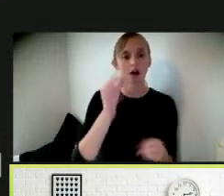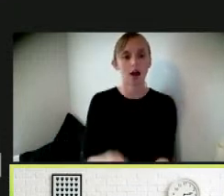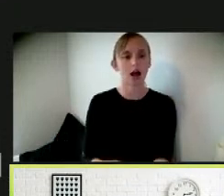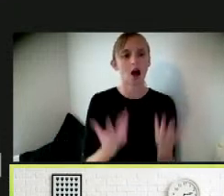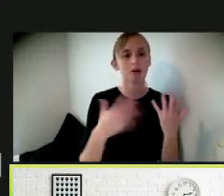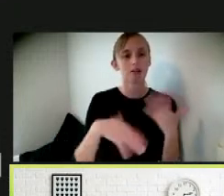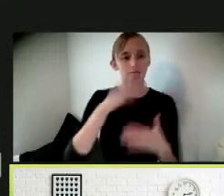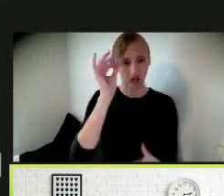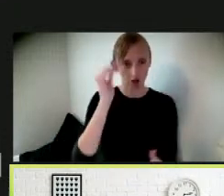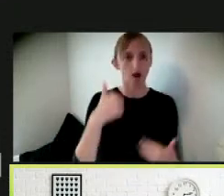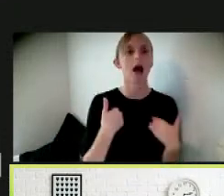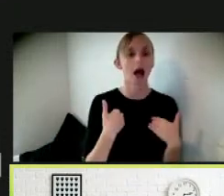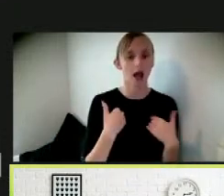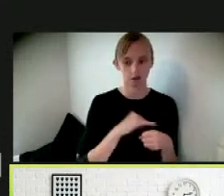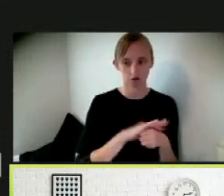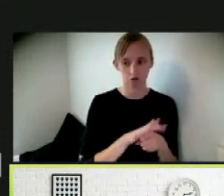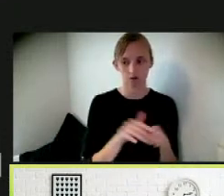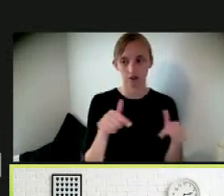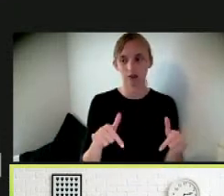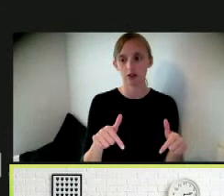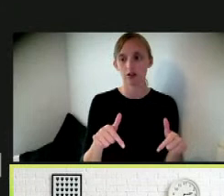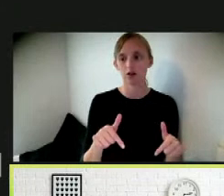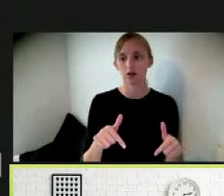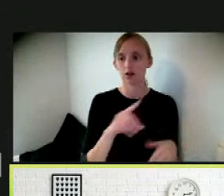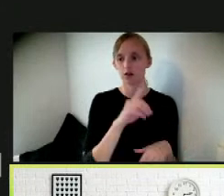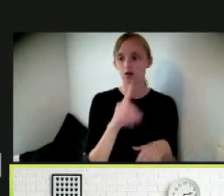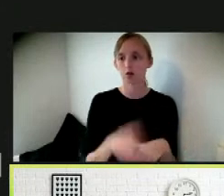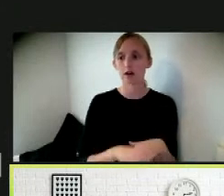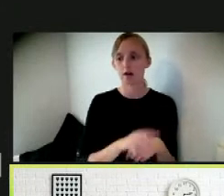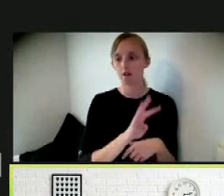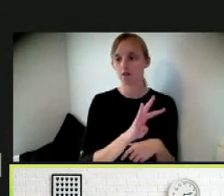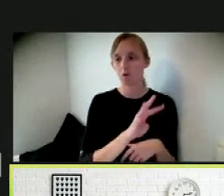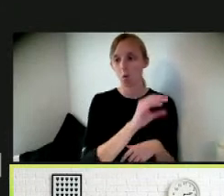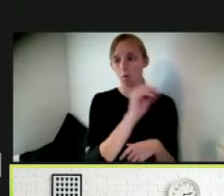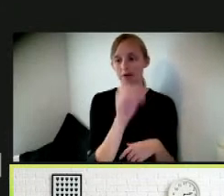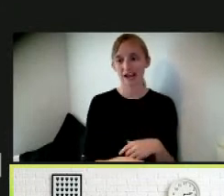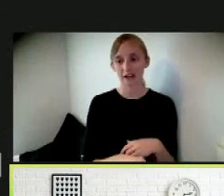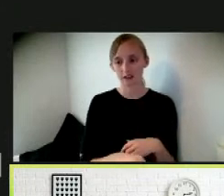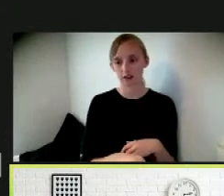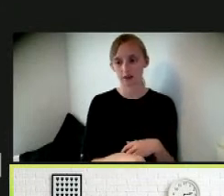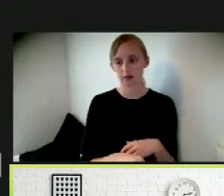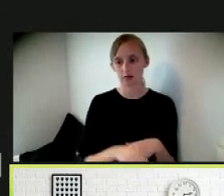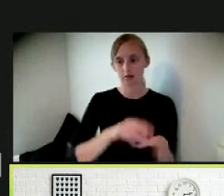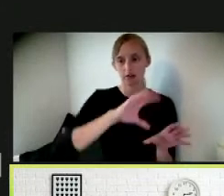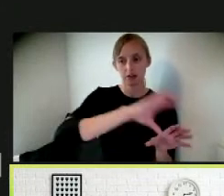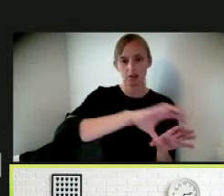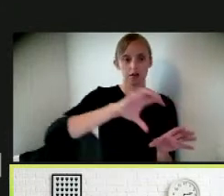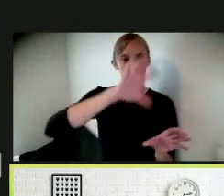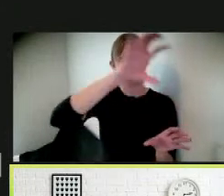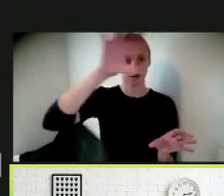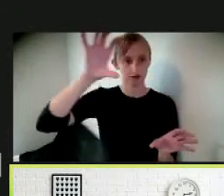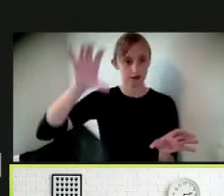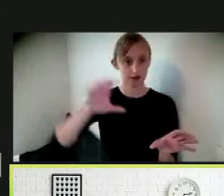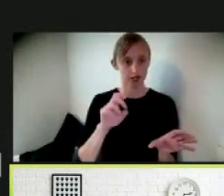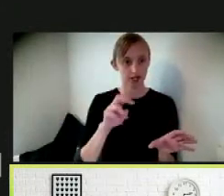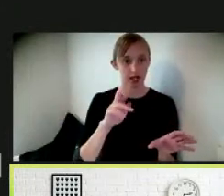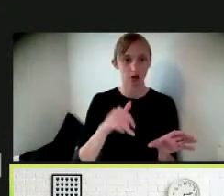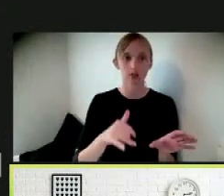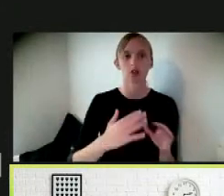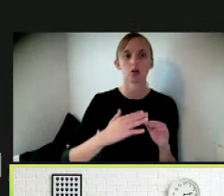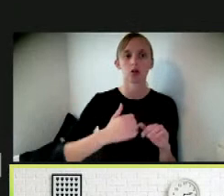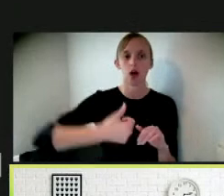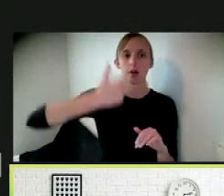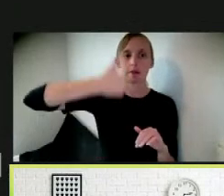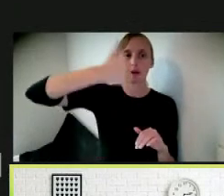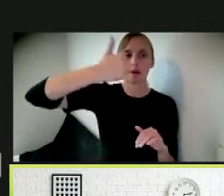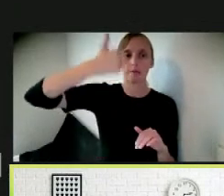are at 4%. And then when we look at the surrounding counties, they're all above 4%. And the state of Michigan is